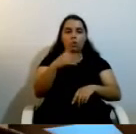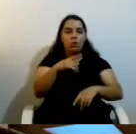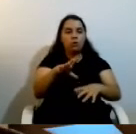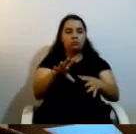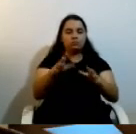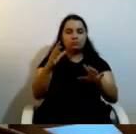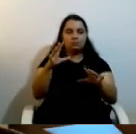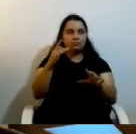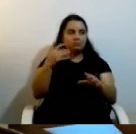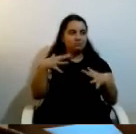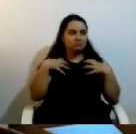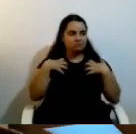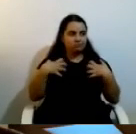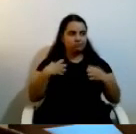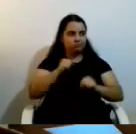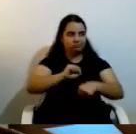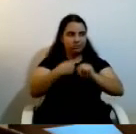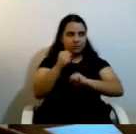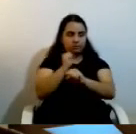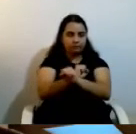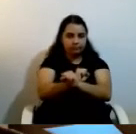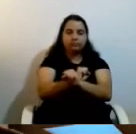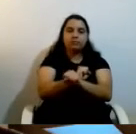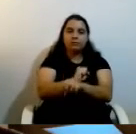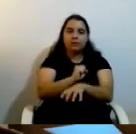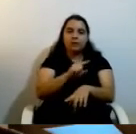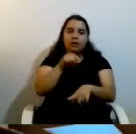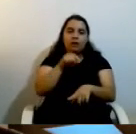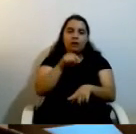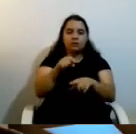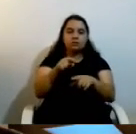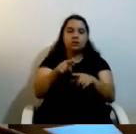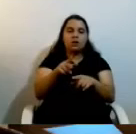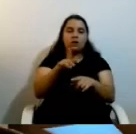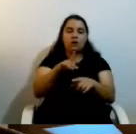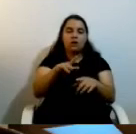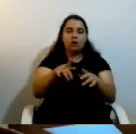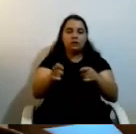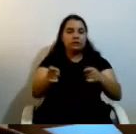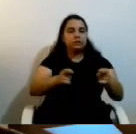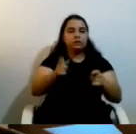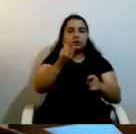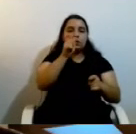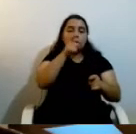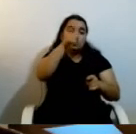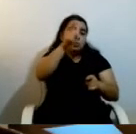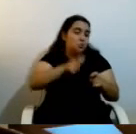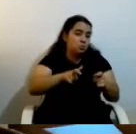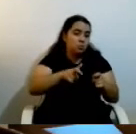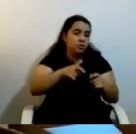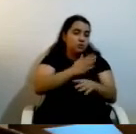persons without disabilities. For them, disability is a medical